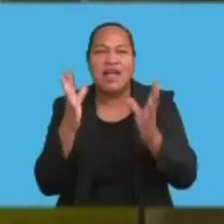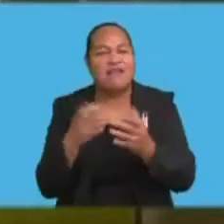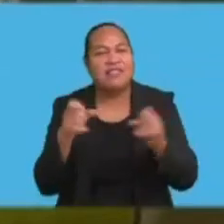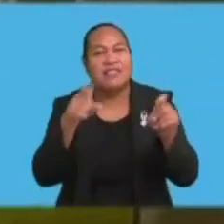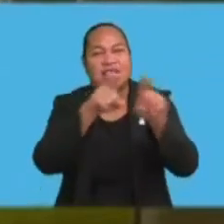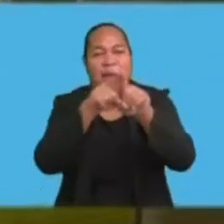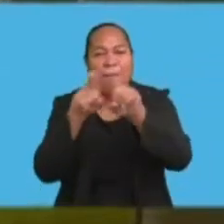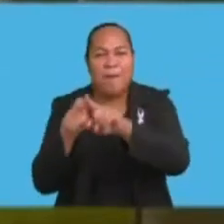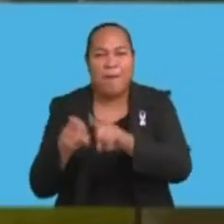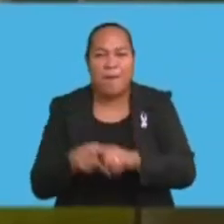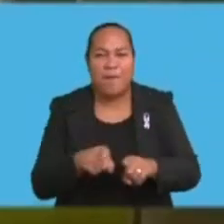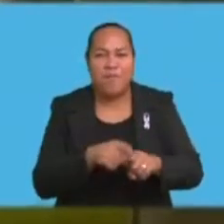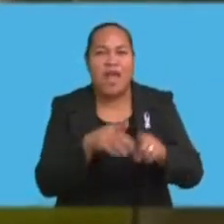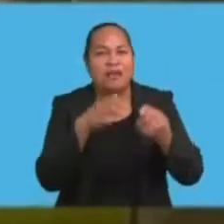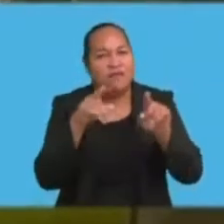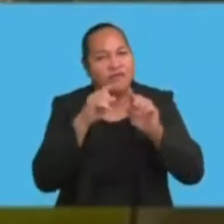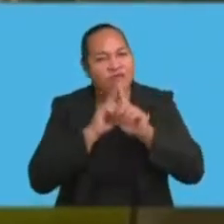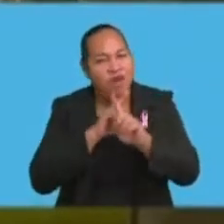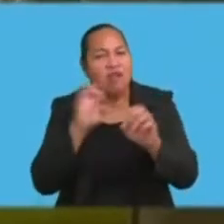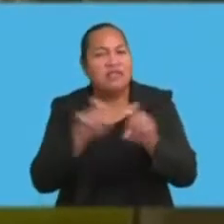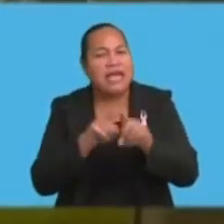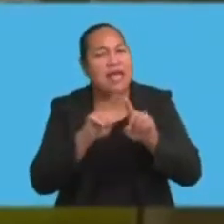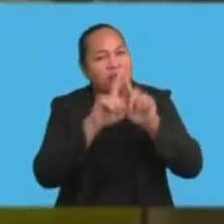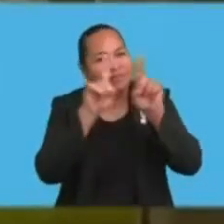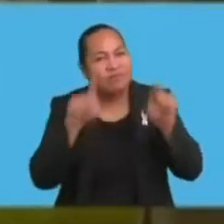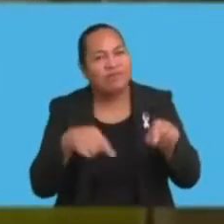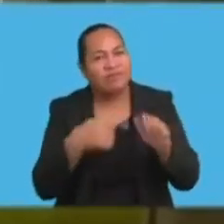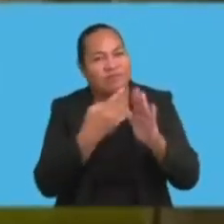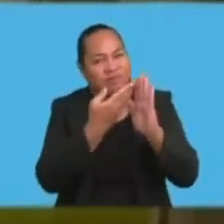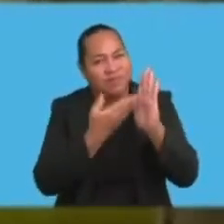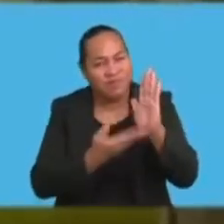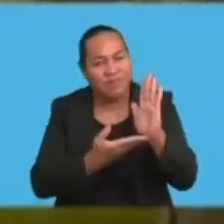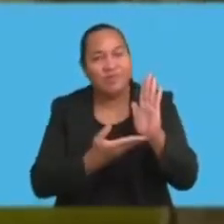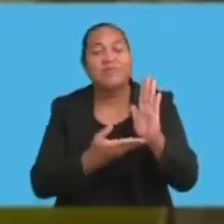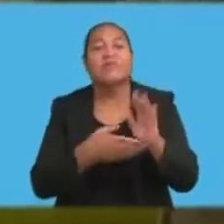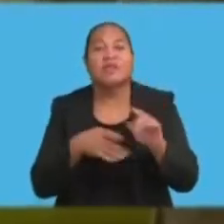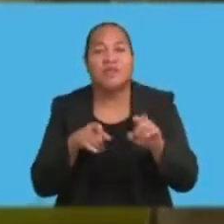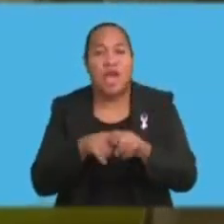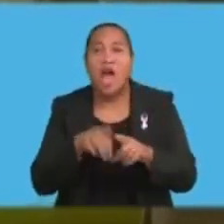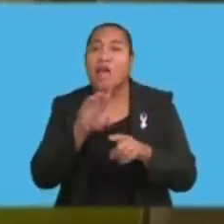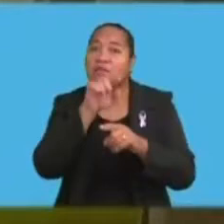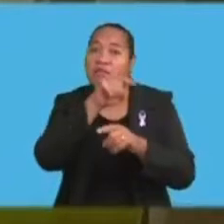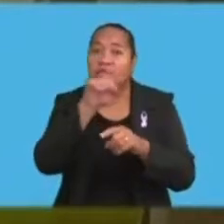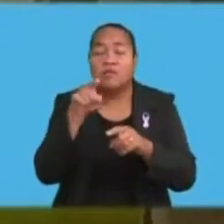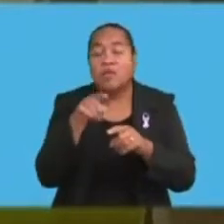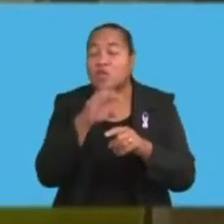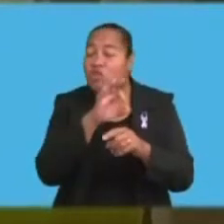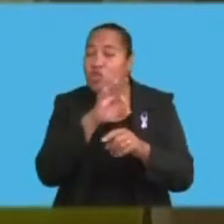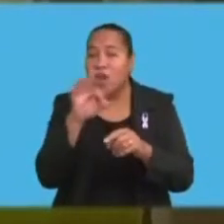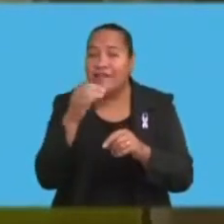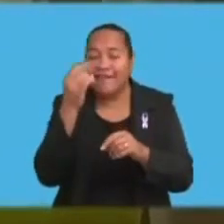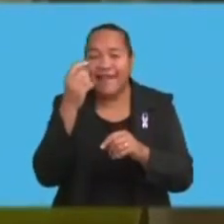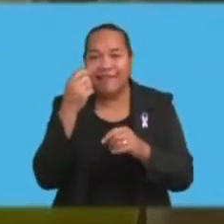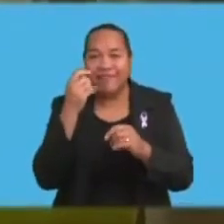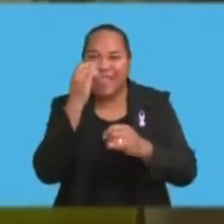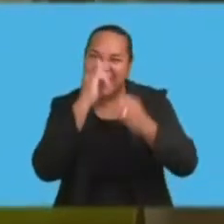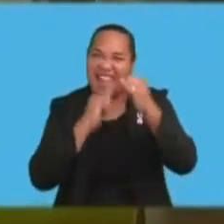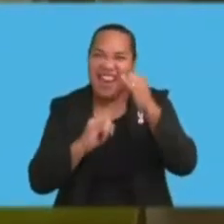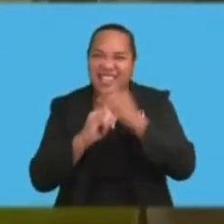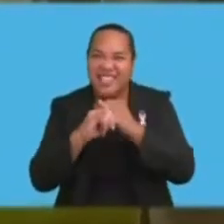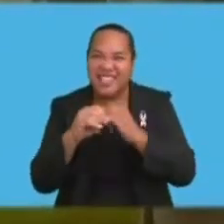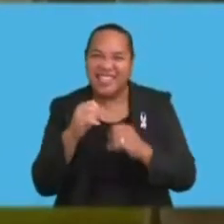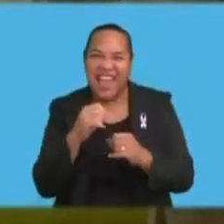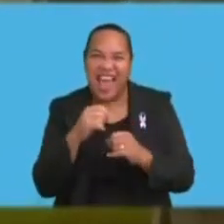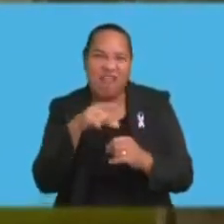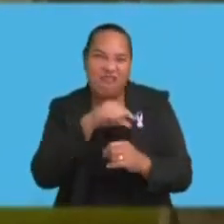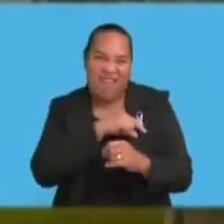qualification framework, levels 1 to 10. They are not internationally accredited, as accreditation is done